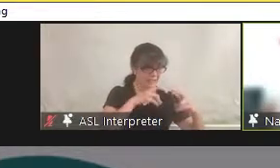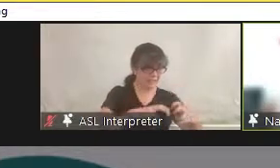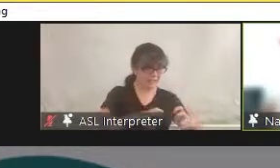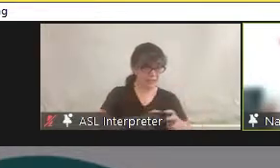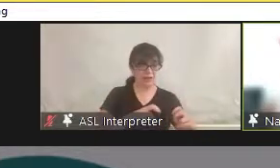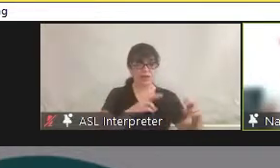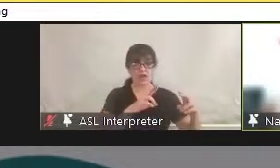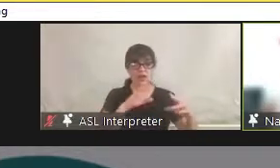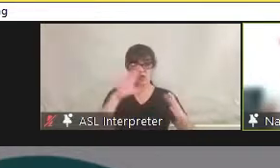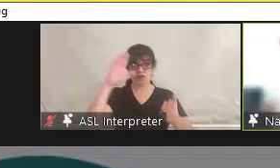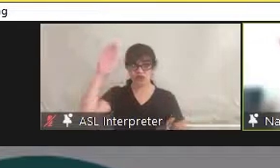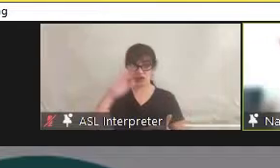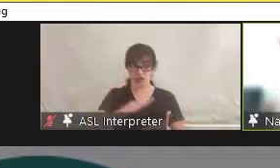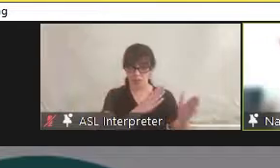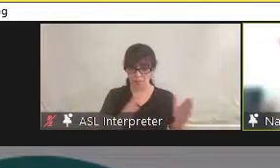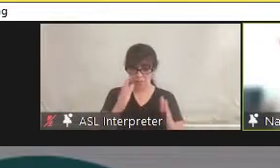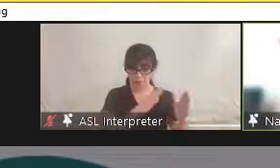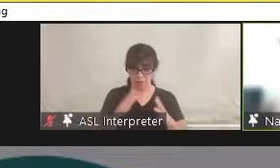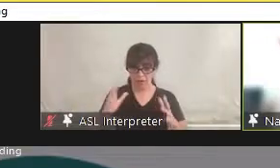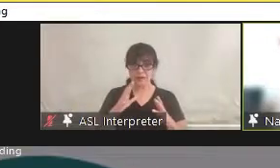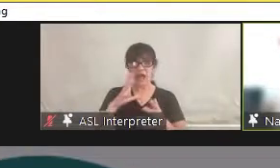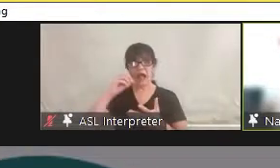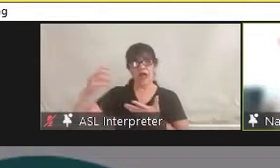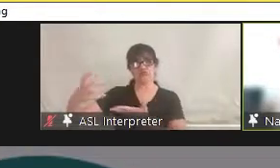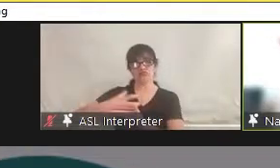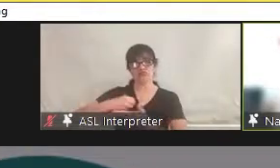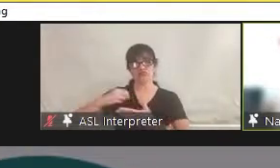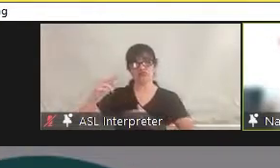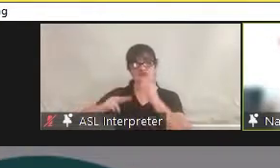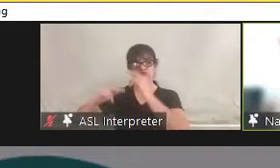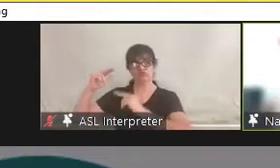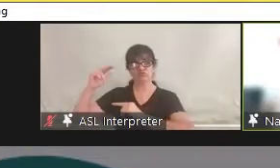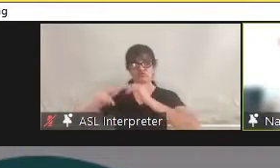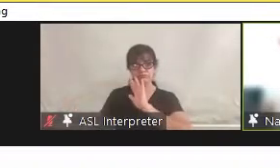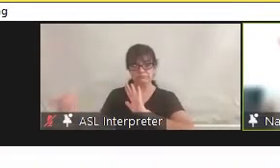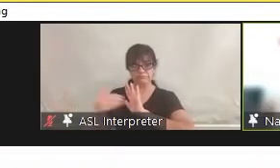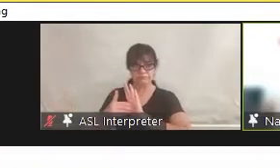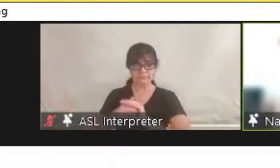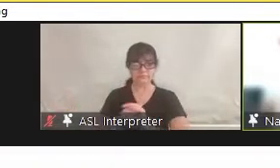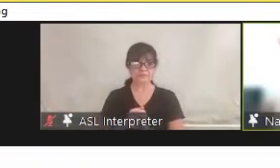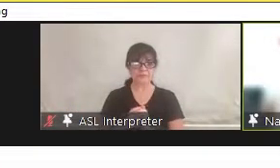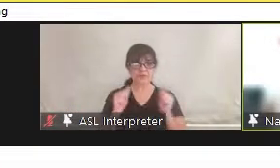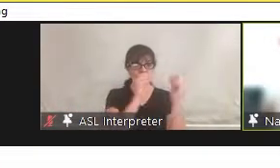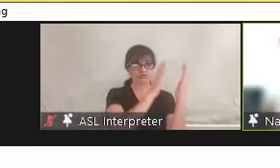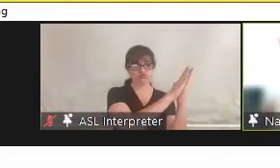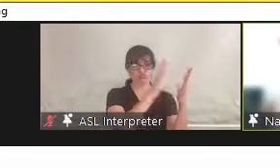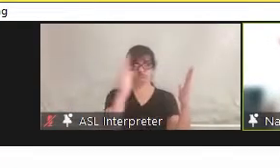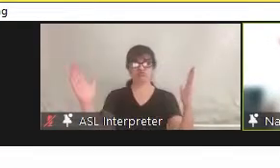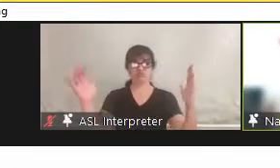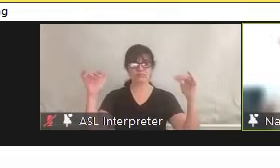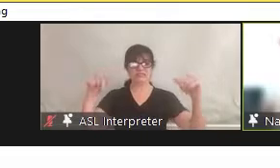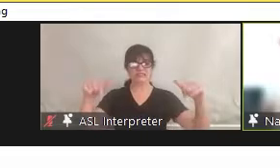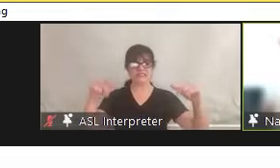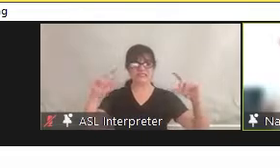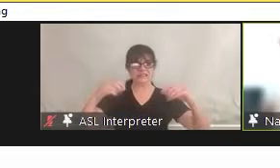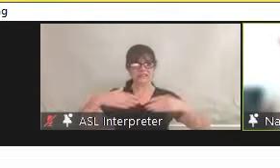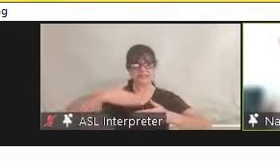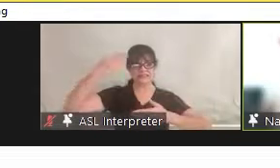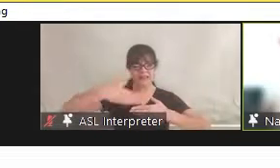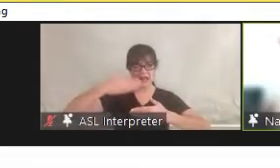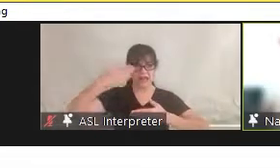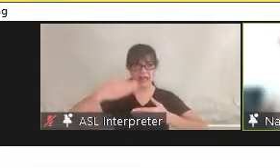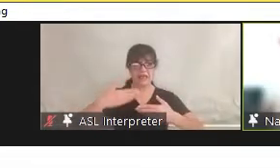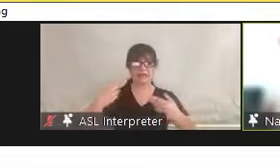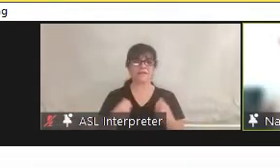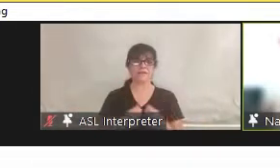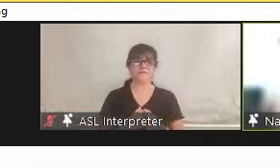financial protection to recovery and reconstruction. You can move to the next slide, which actually shows the whole spectrum of